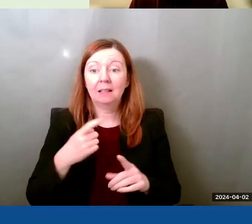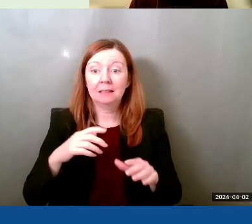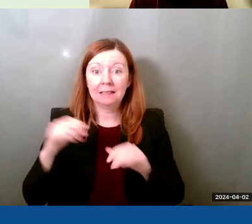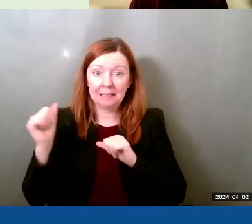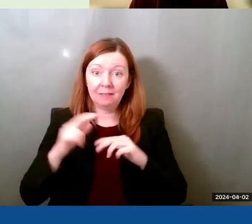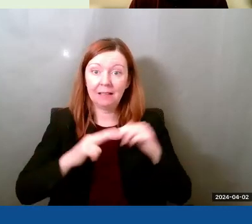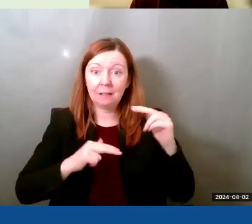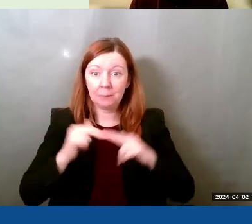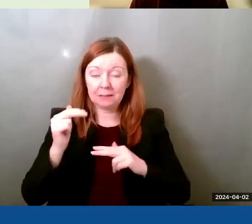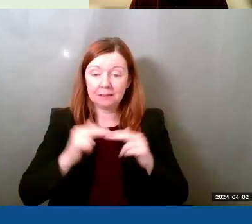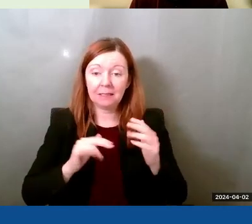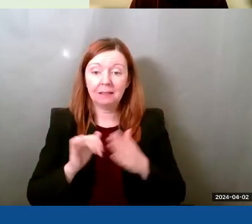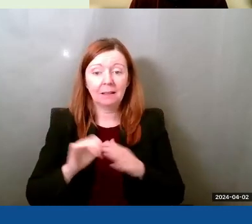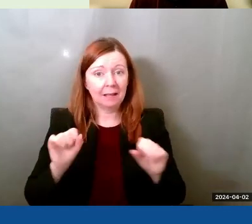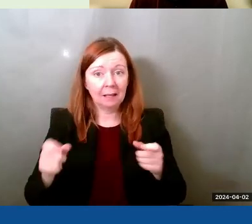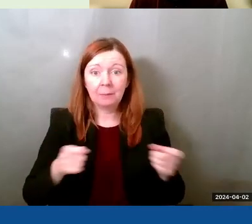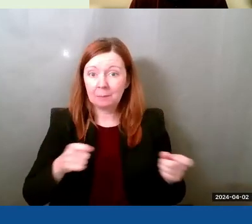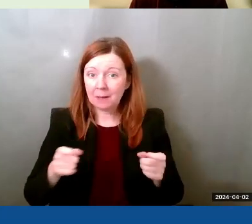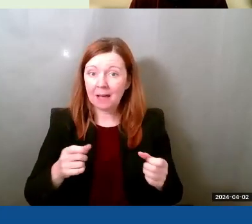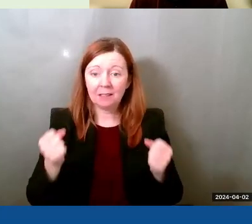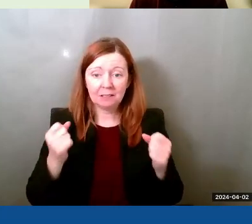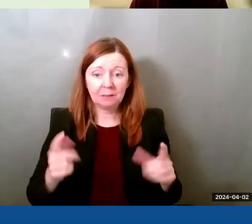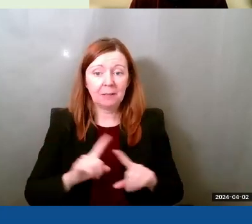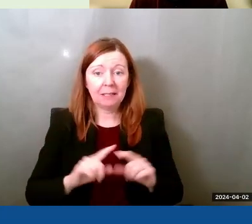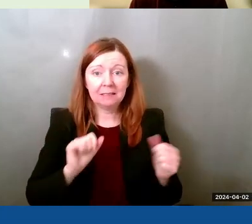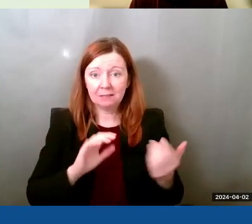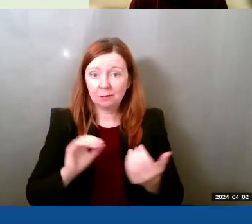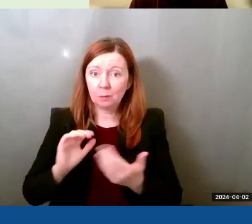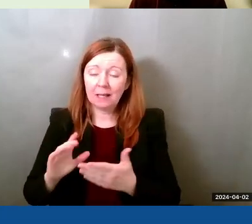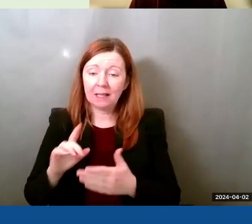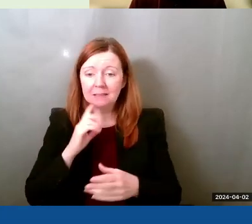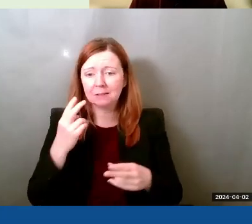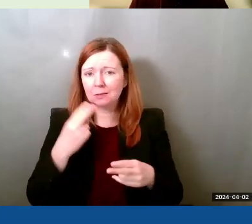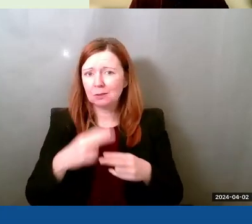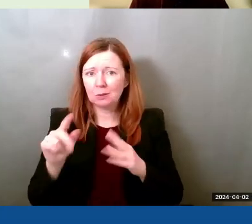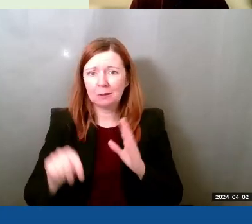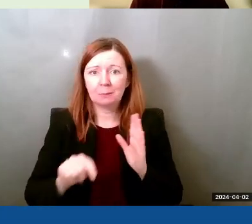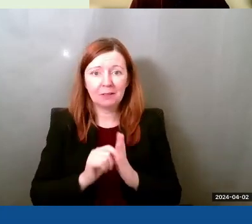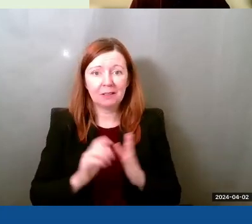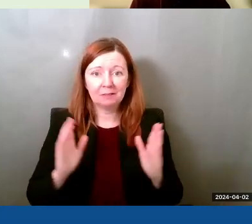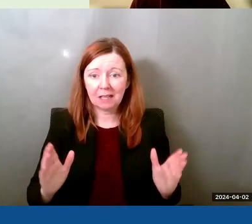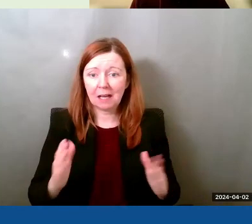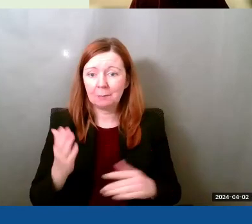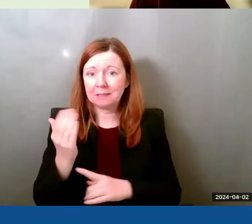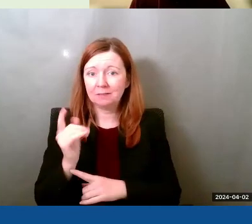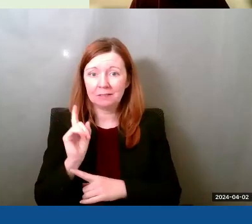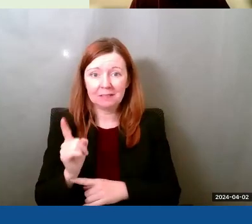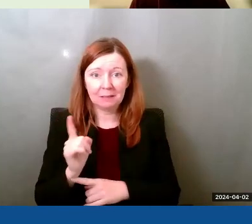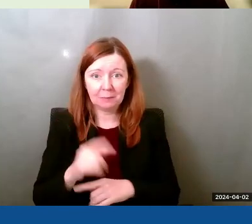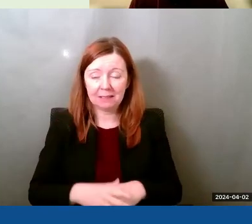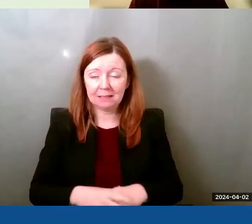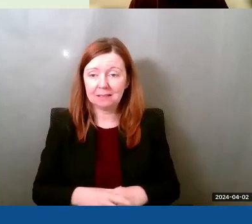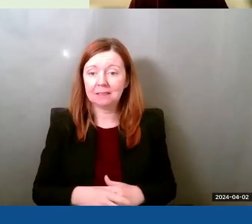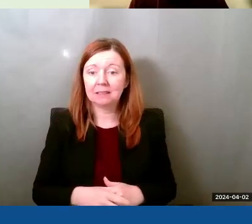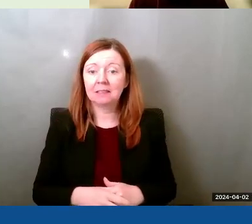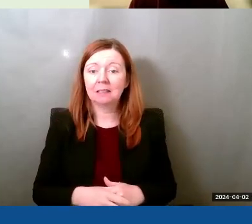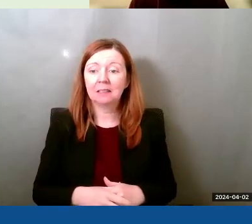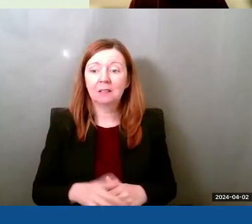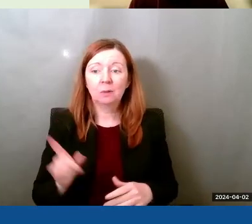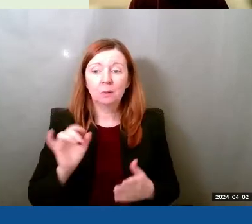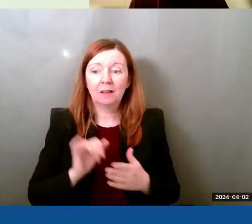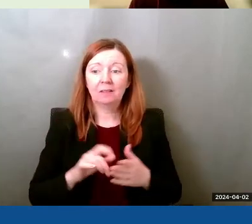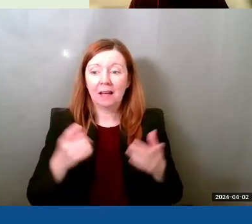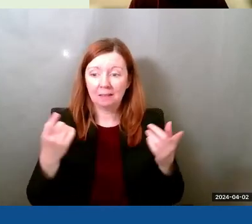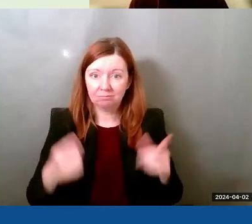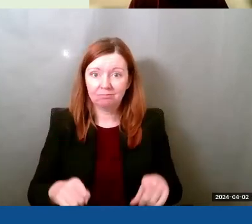which can be managed in a number of ways. It's a very short period of time. It's 15 minutes where this condition